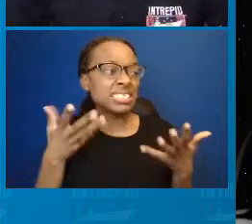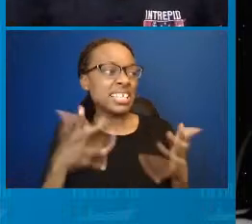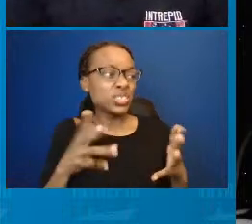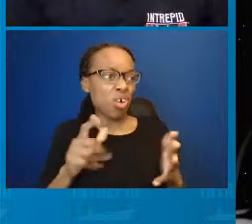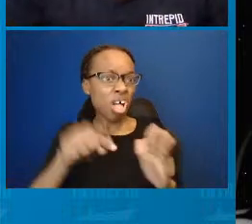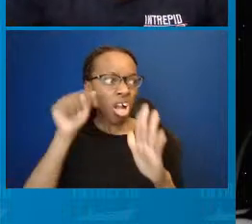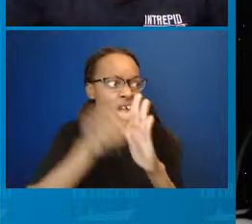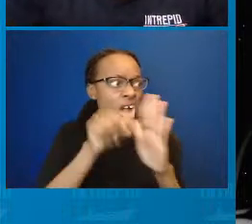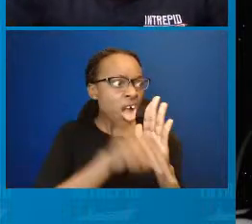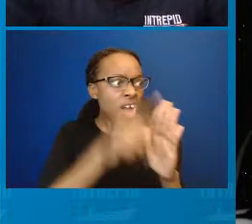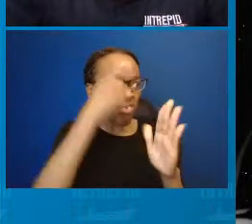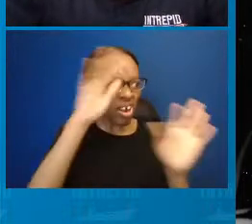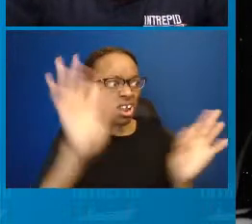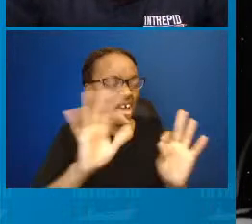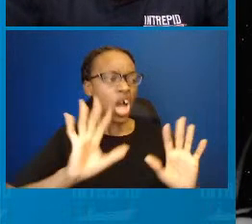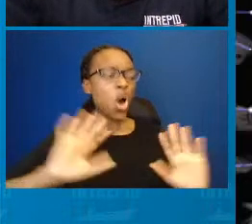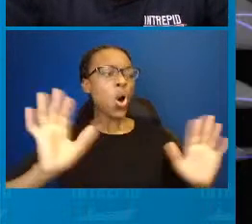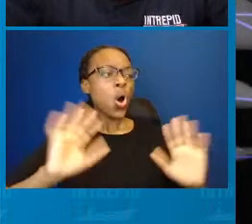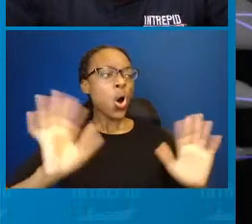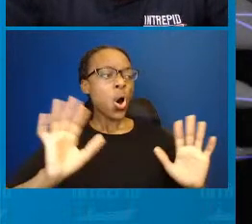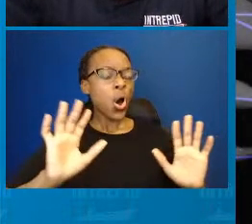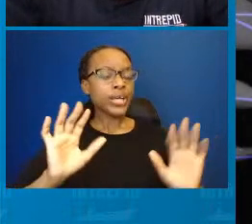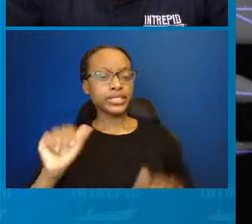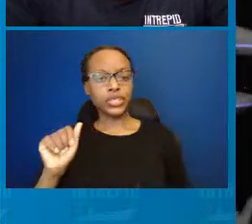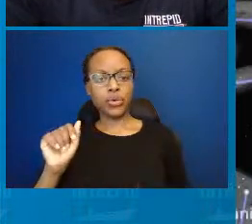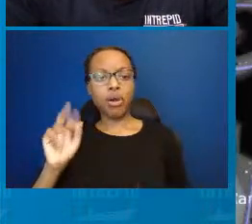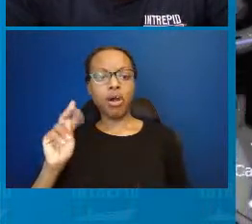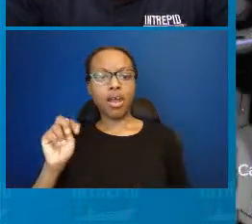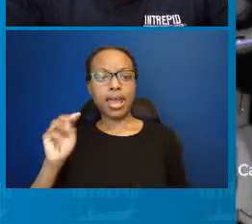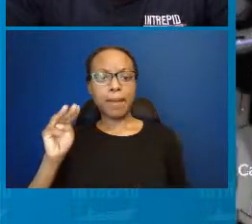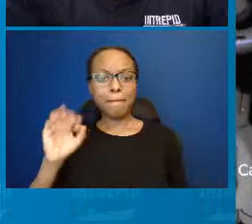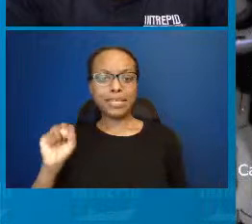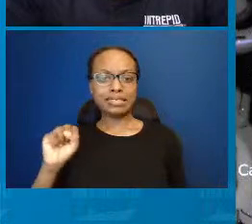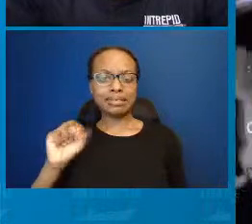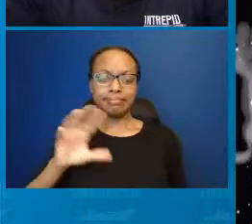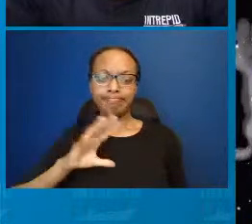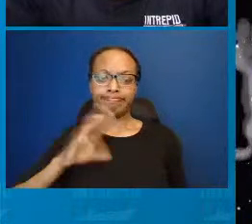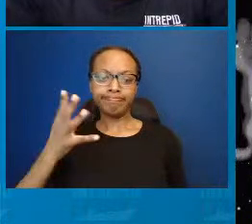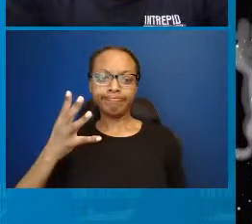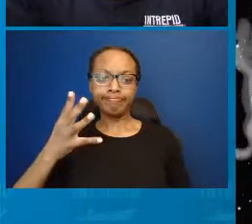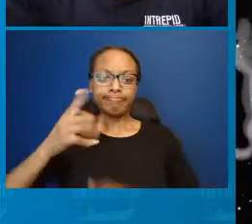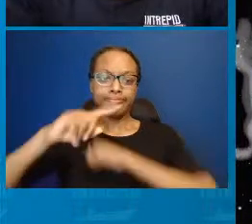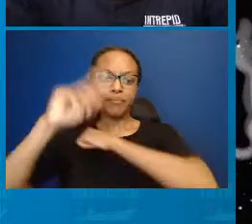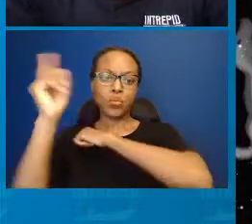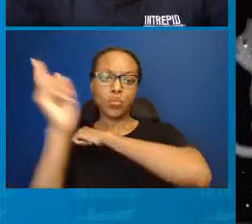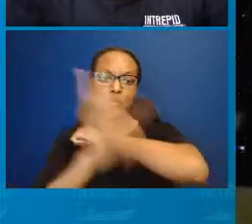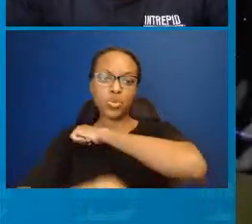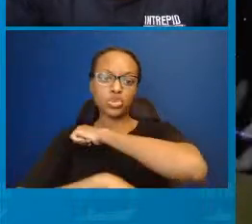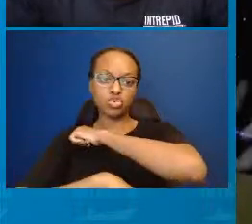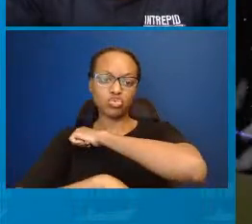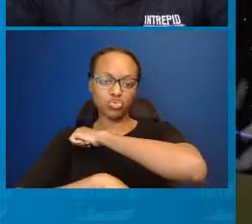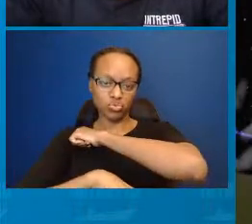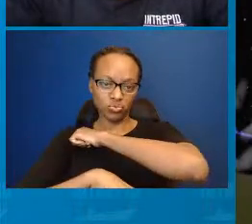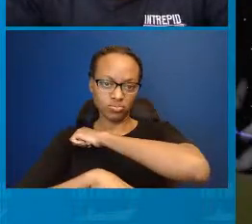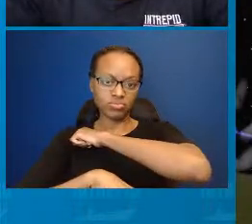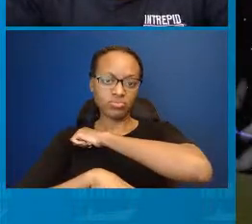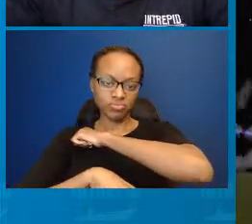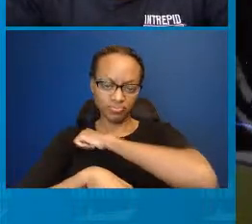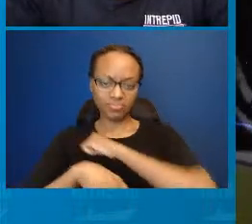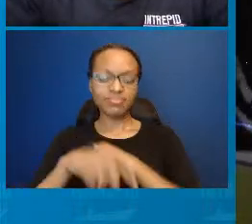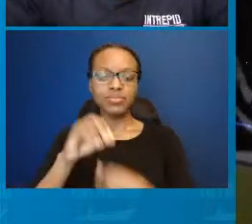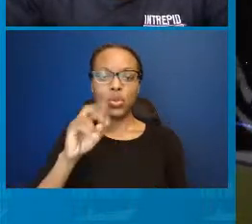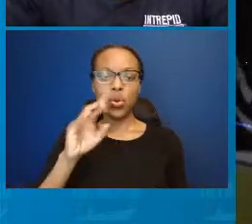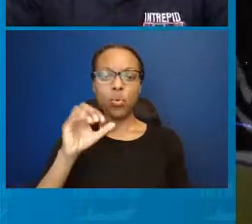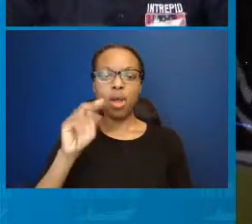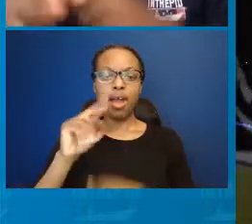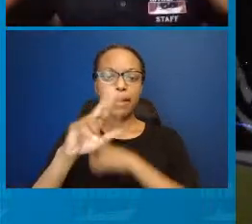did battle. He did battle with something that's not in the night sky right now, actually. Now, why is it